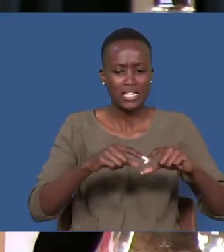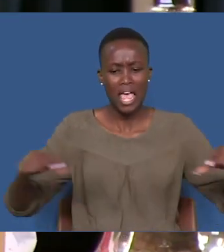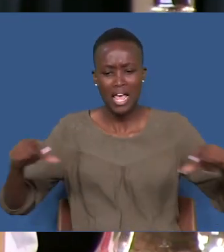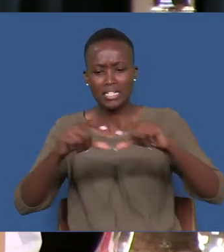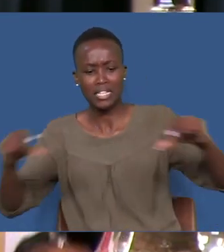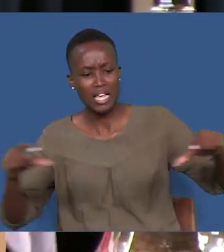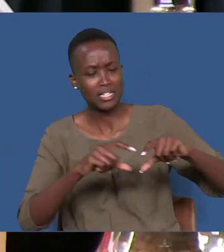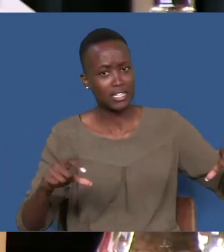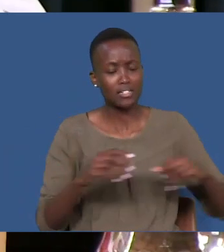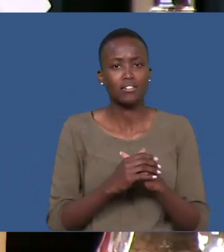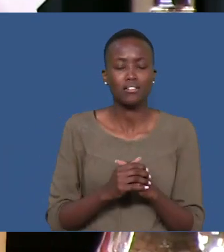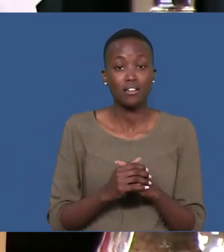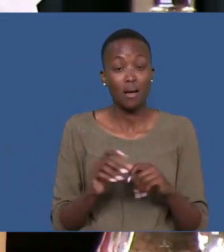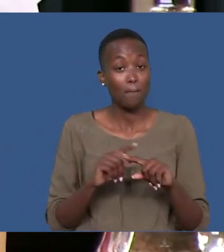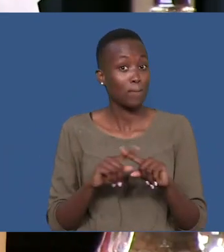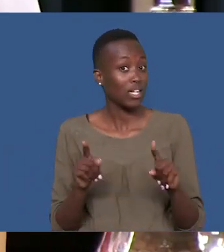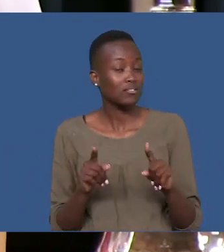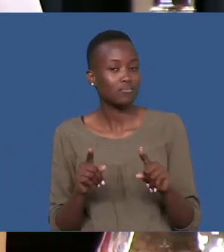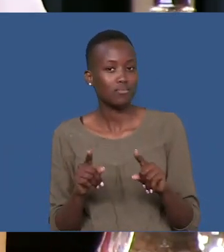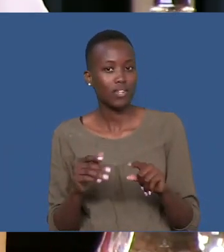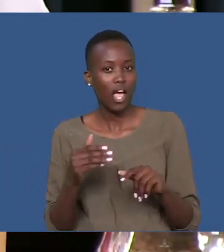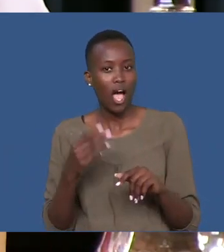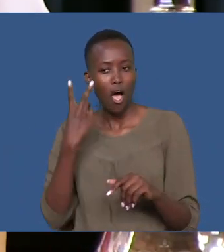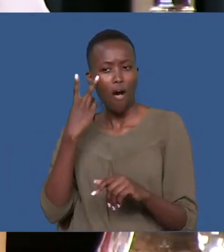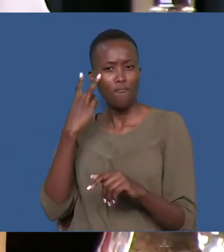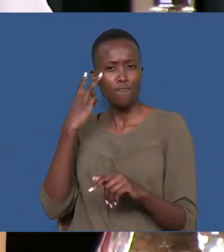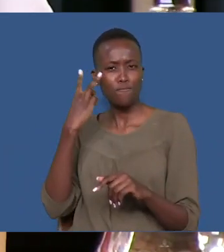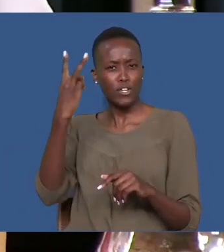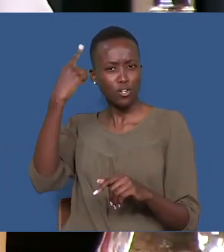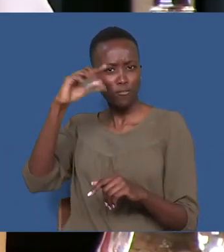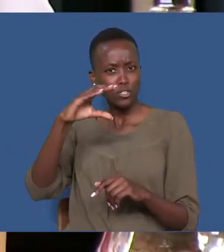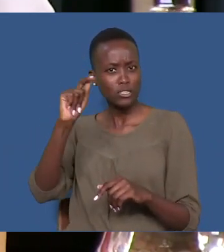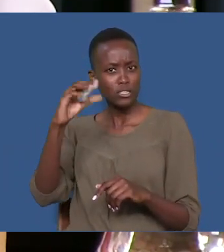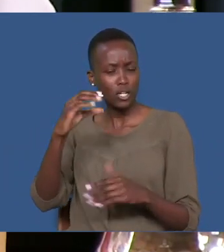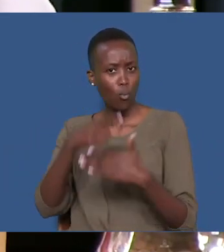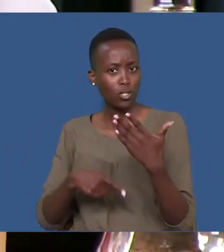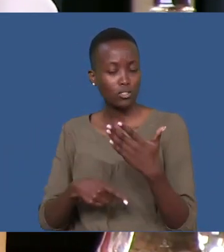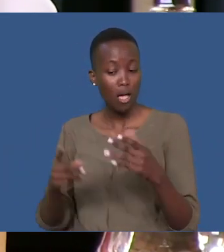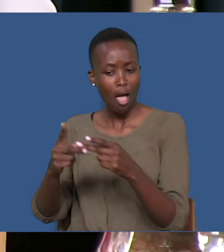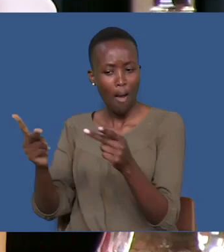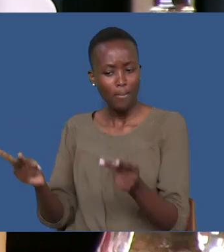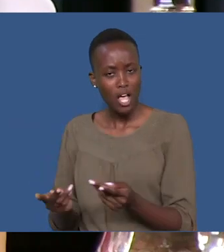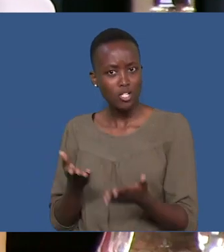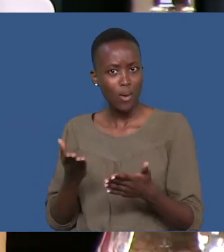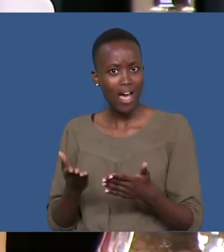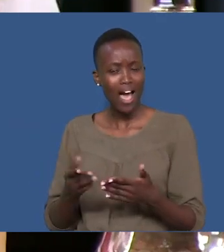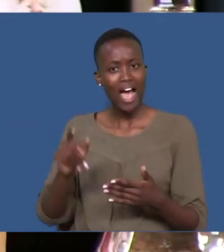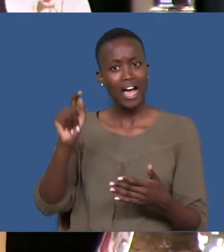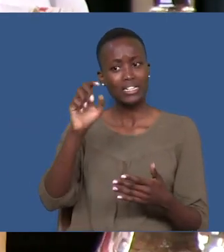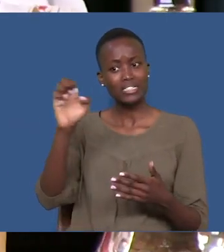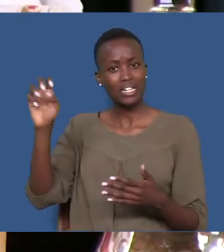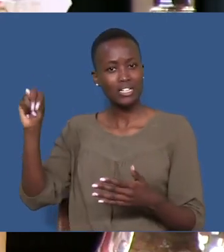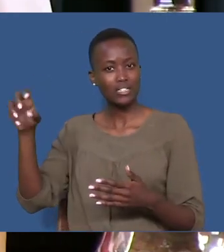altar. Of course, it is going to be there. But we are envisioning a place where during the week, it does not remain